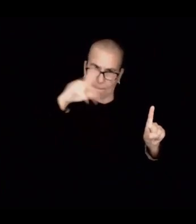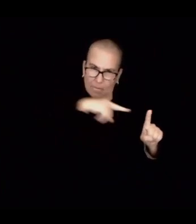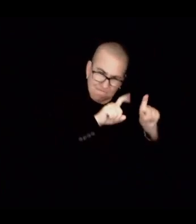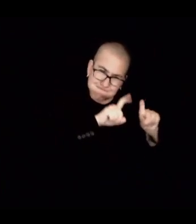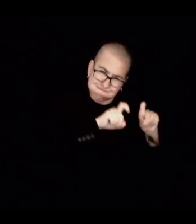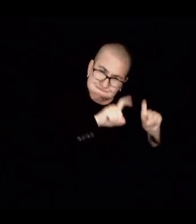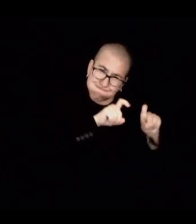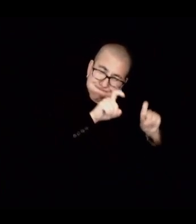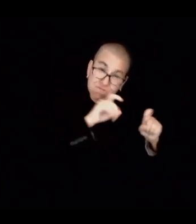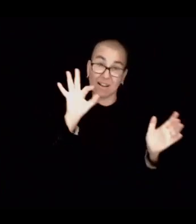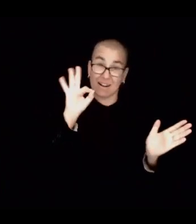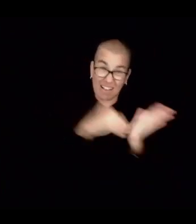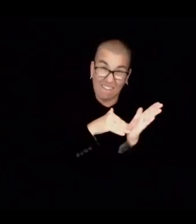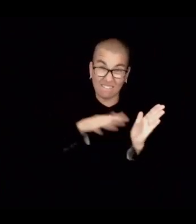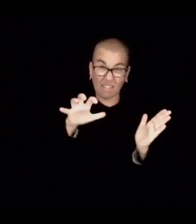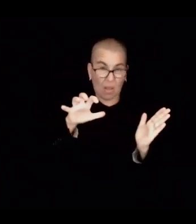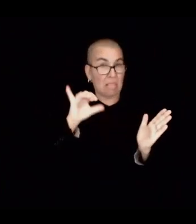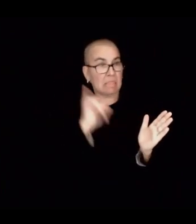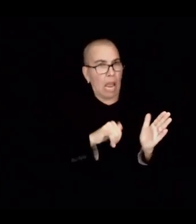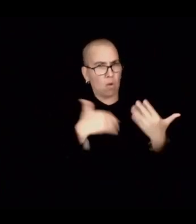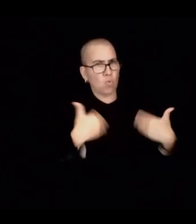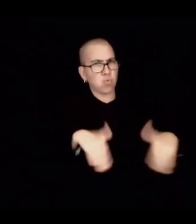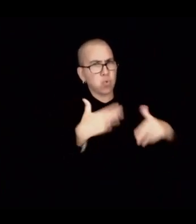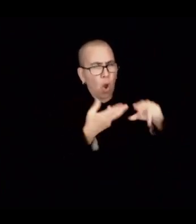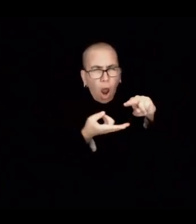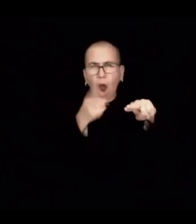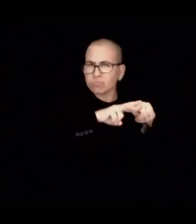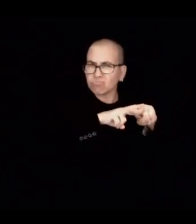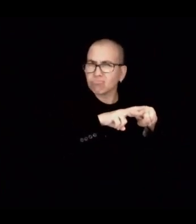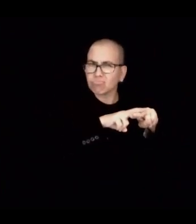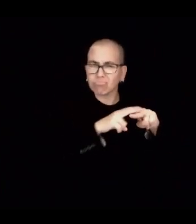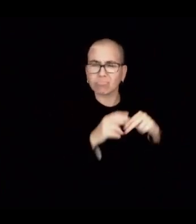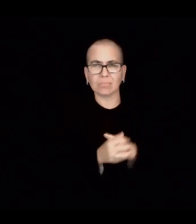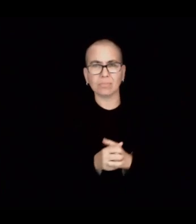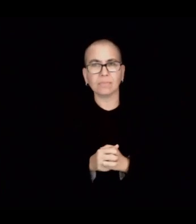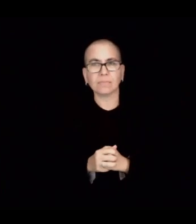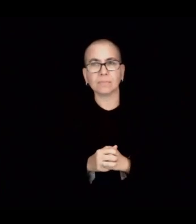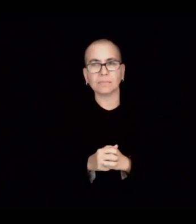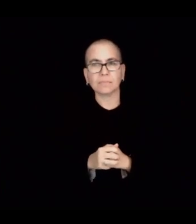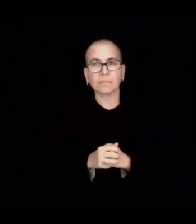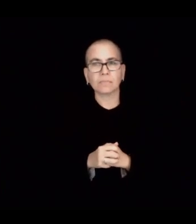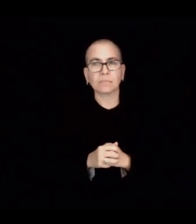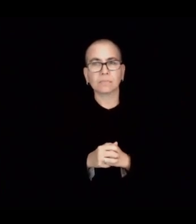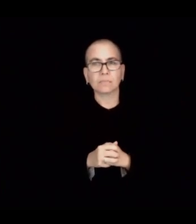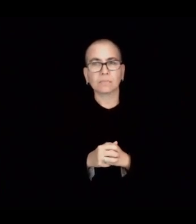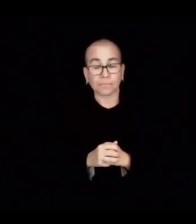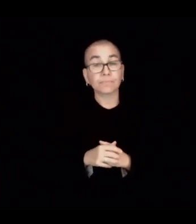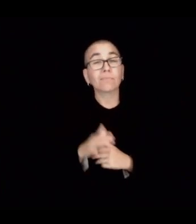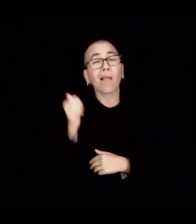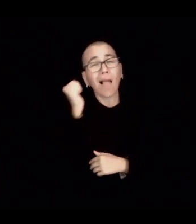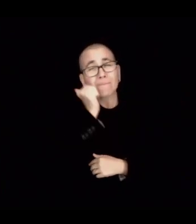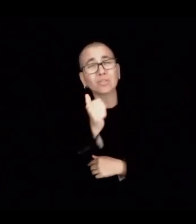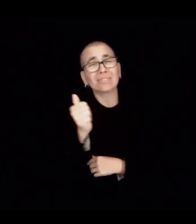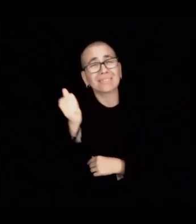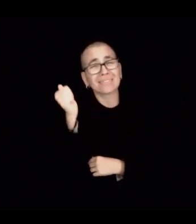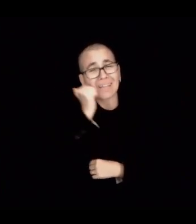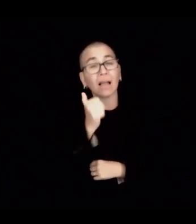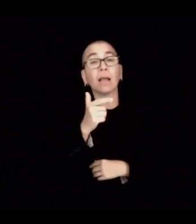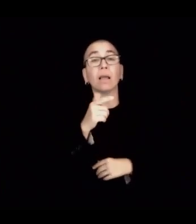7,264. The daily positivity rate is 3.2%, and the 7-day average